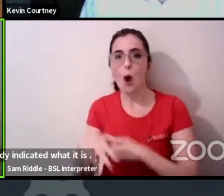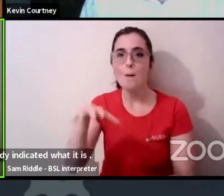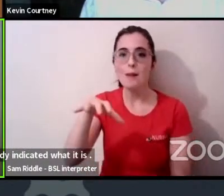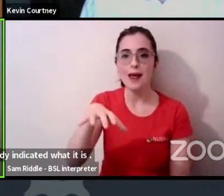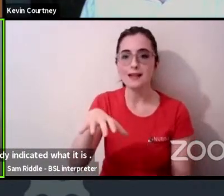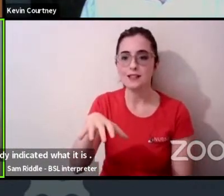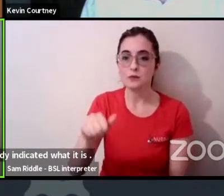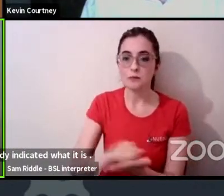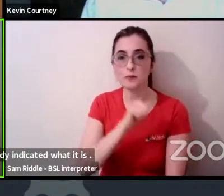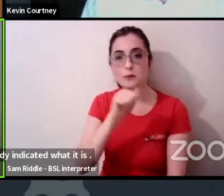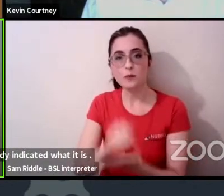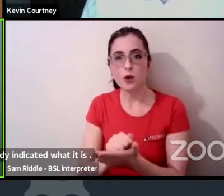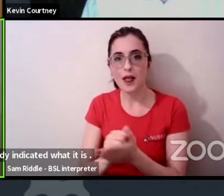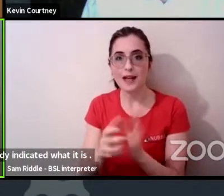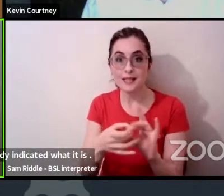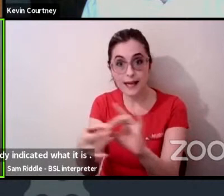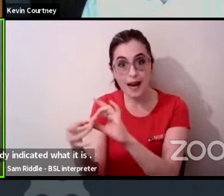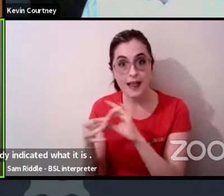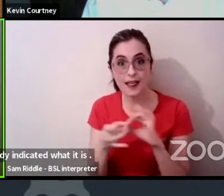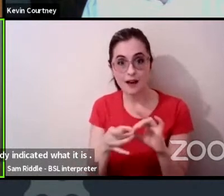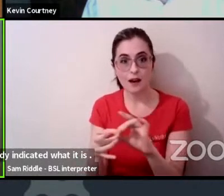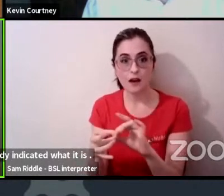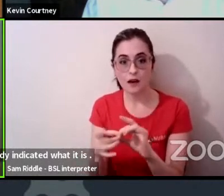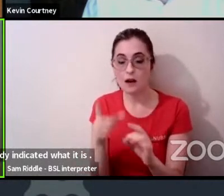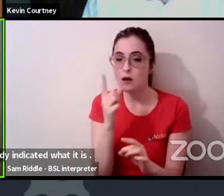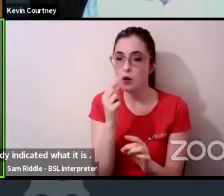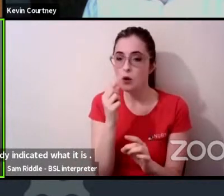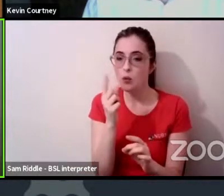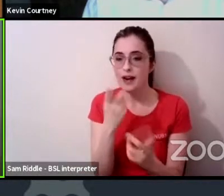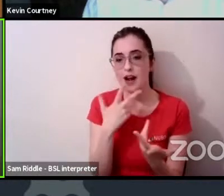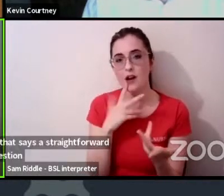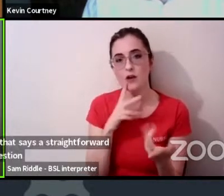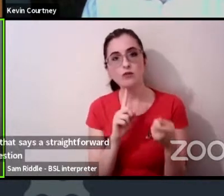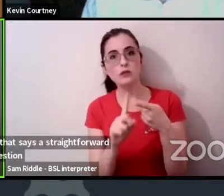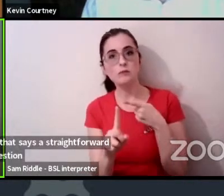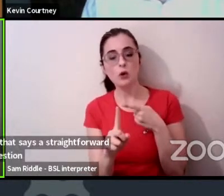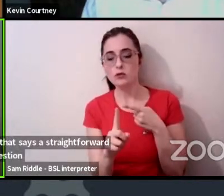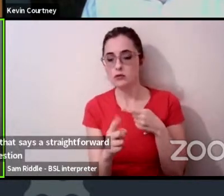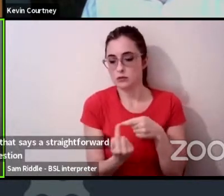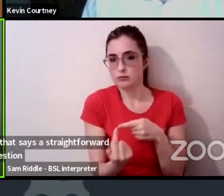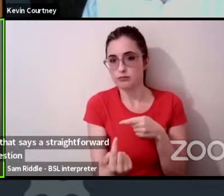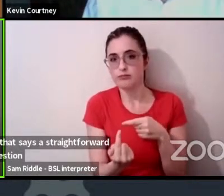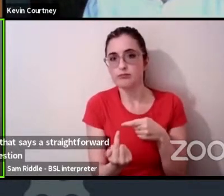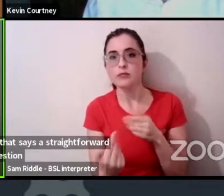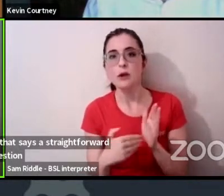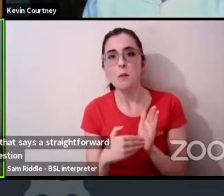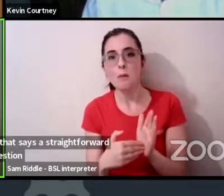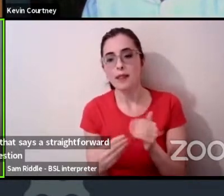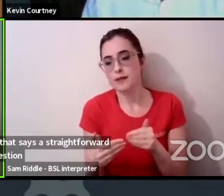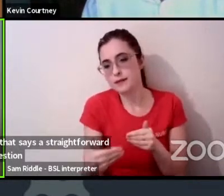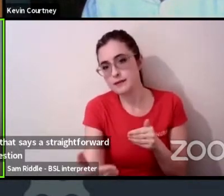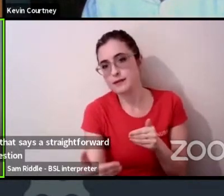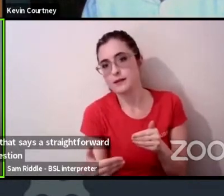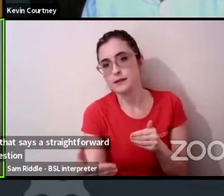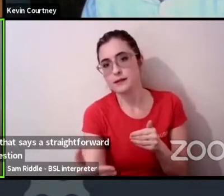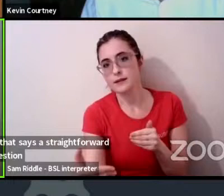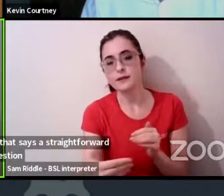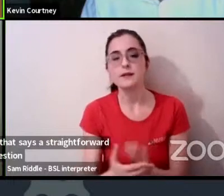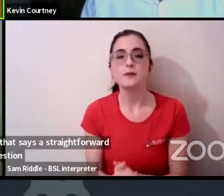to ensure that together we're able to respond in the weeks and months ahead. Mary, if you would,